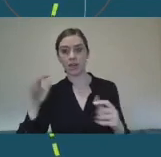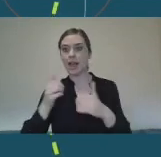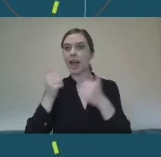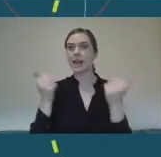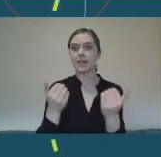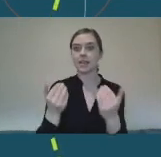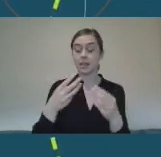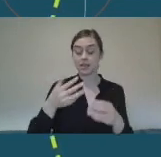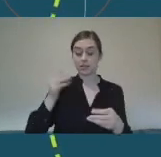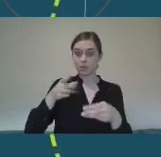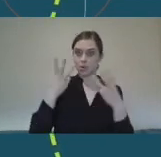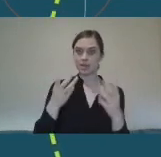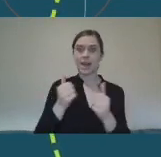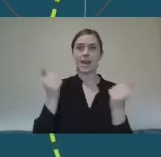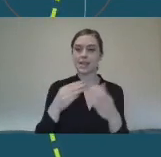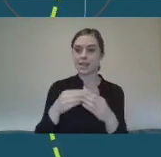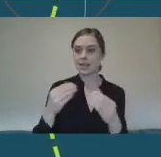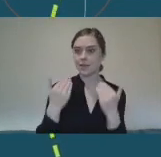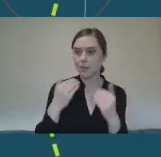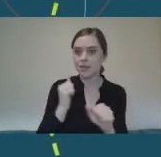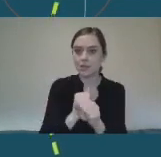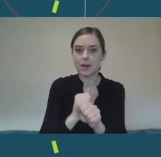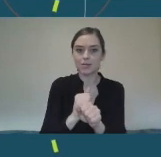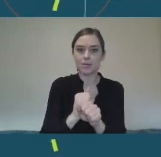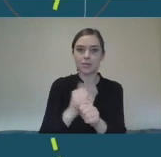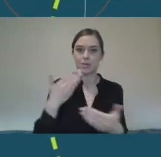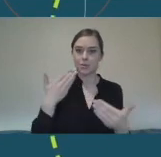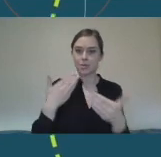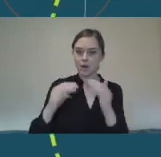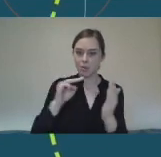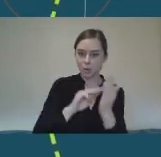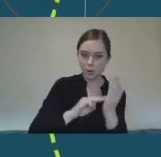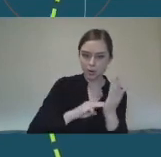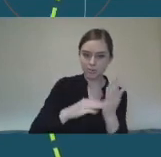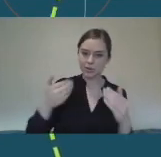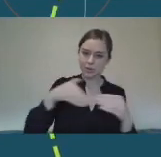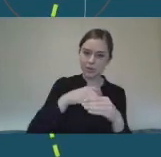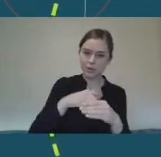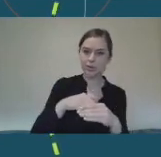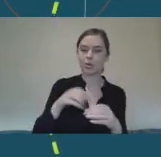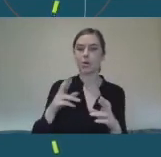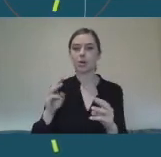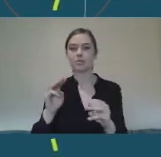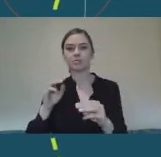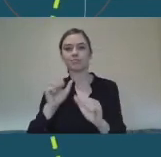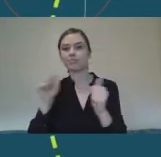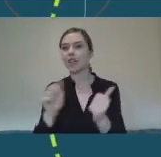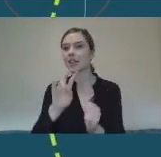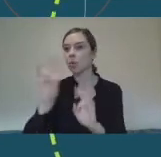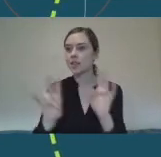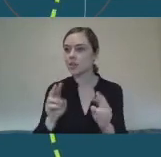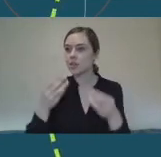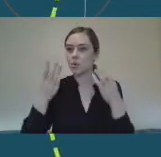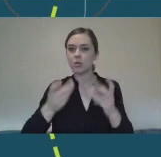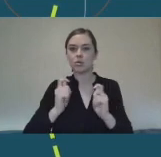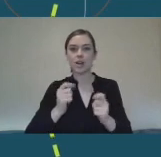what our National Center has to offer, if you'd like to be trained as a health coach, or you'd like to get involved in some of the area